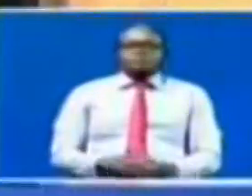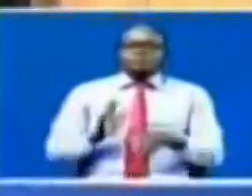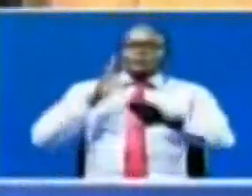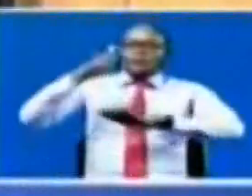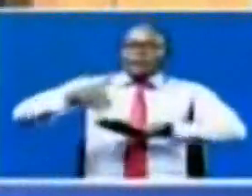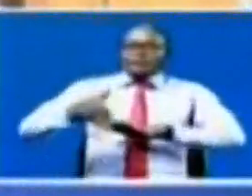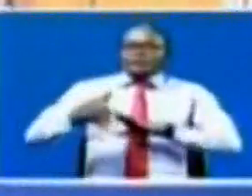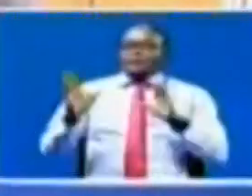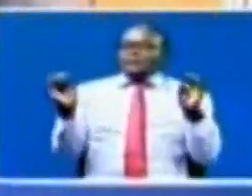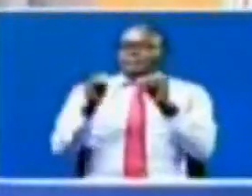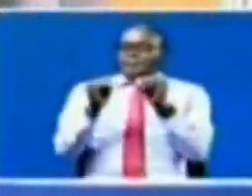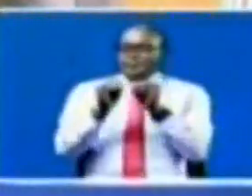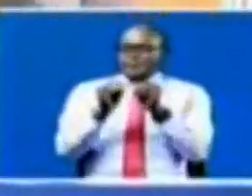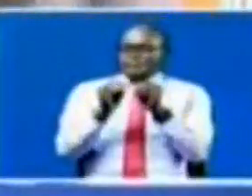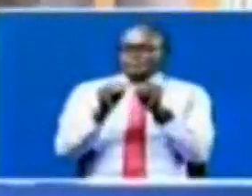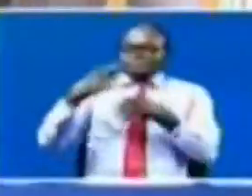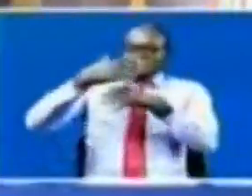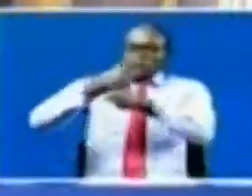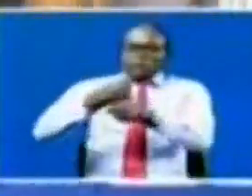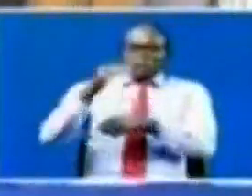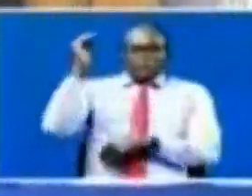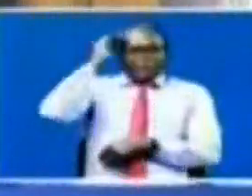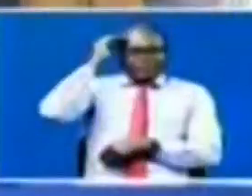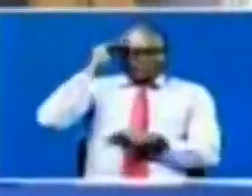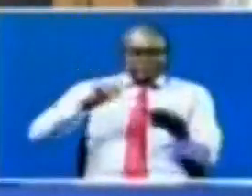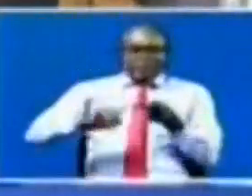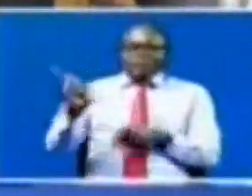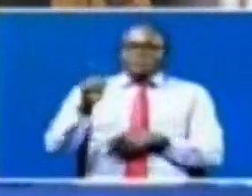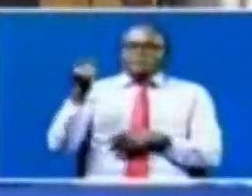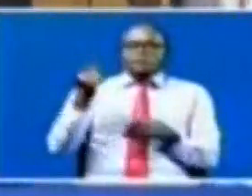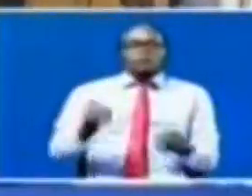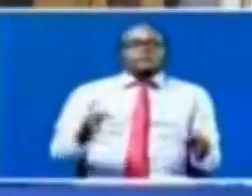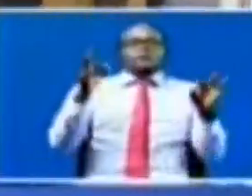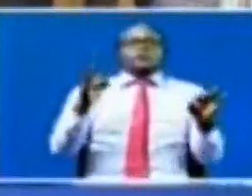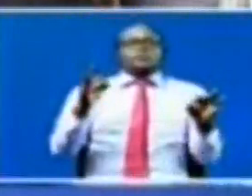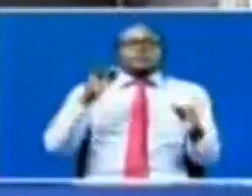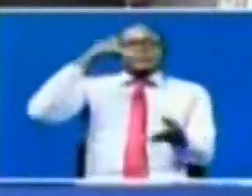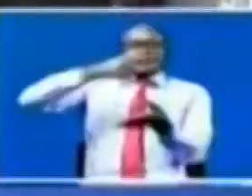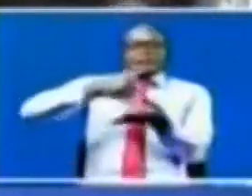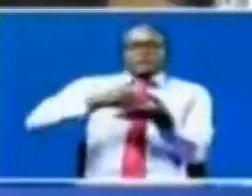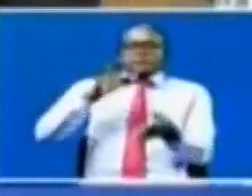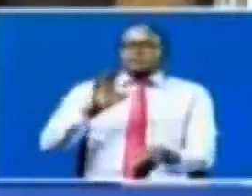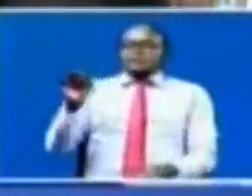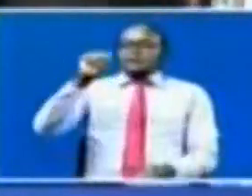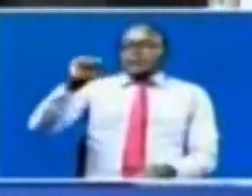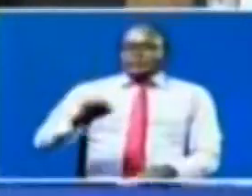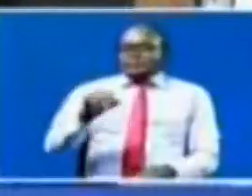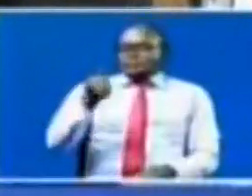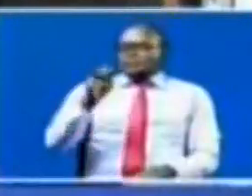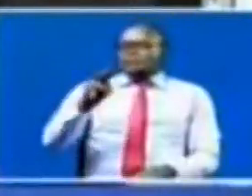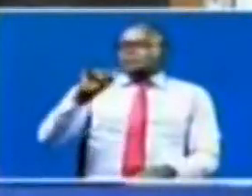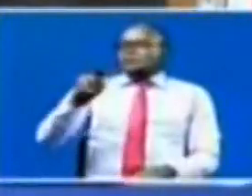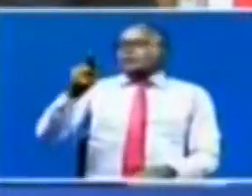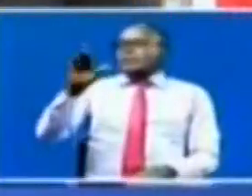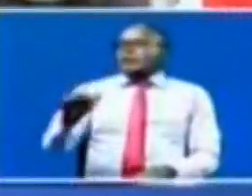After a crisis meeting between education stakeholders and education ministry officials, including Cabinet Secretary Amina Mohammed,